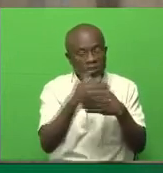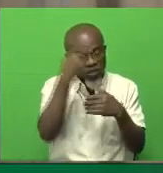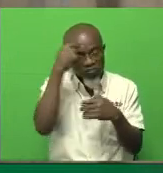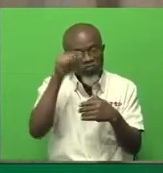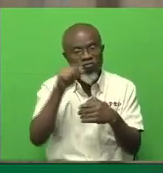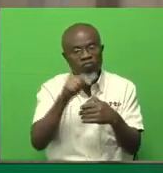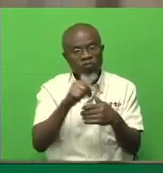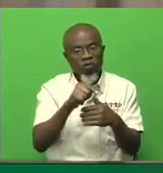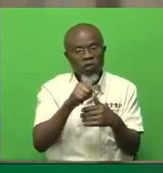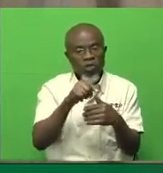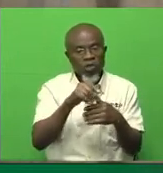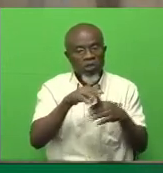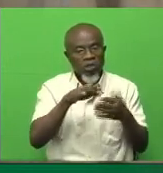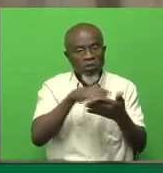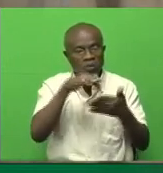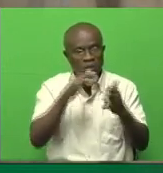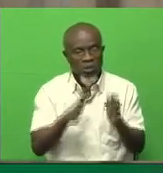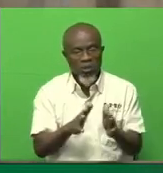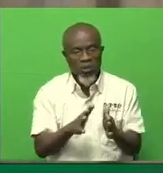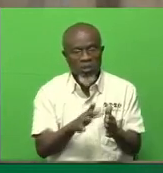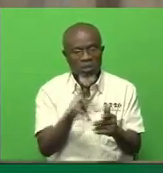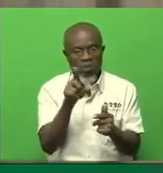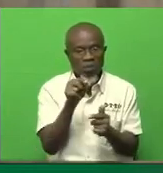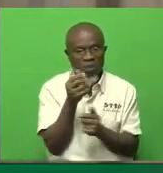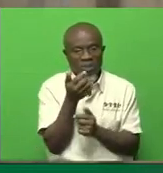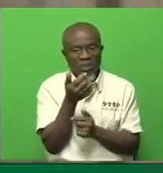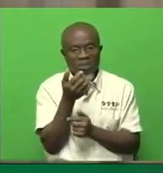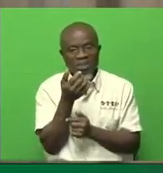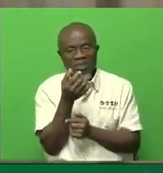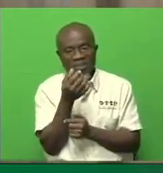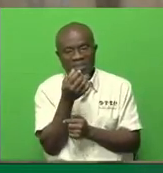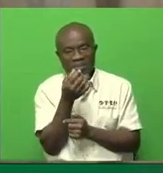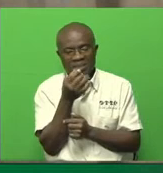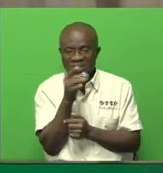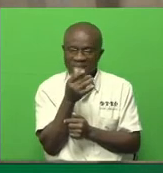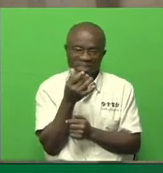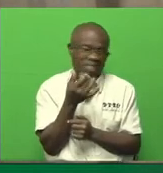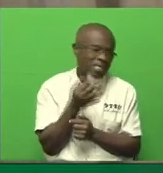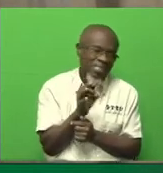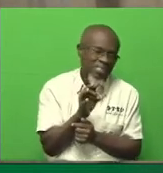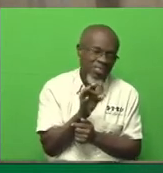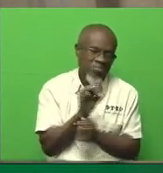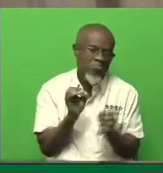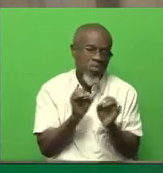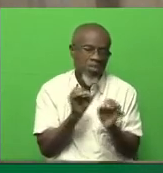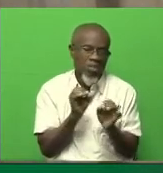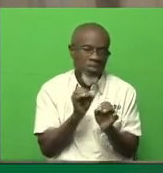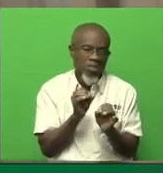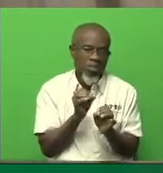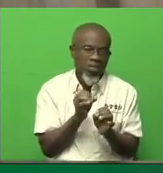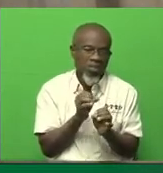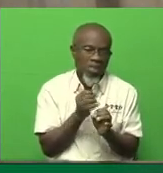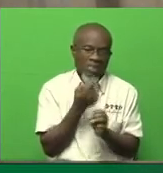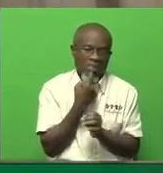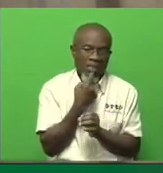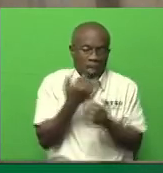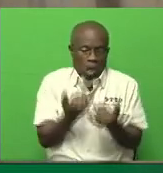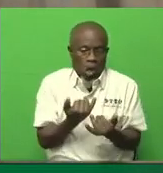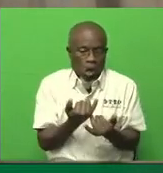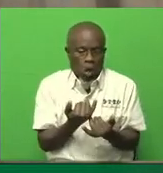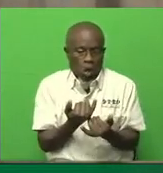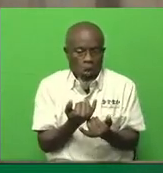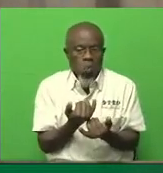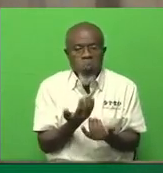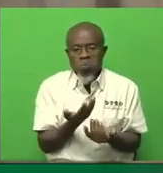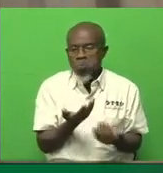now we get to 2020 blame and covered oh my goodness this is happening because of covid it is dishonest it